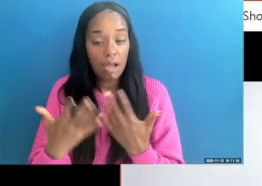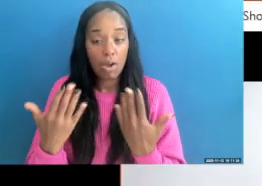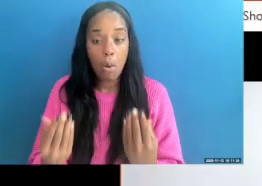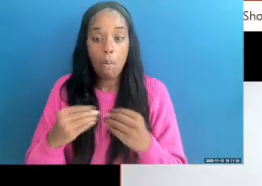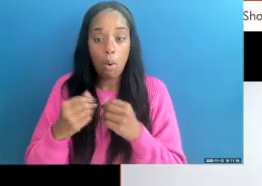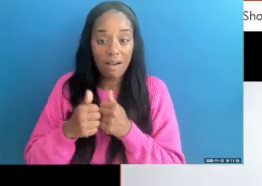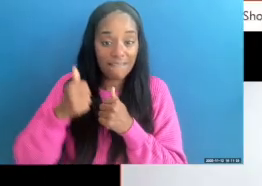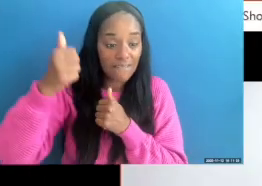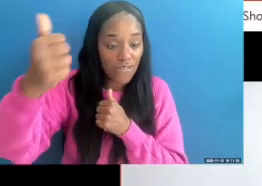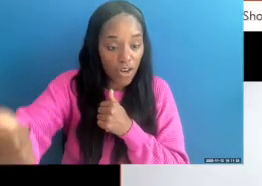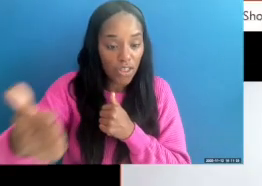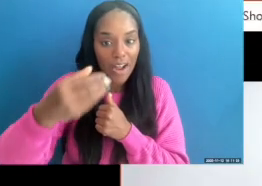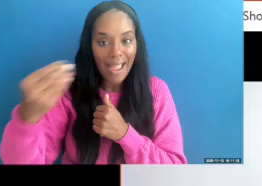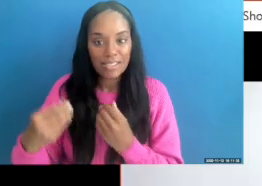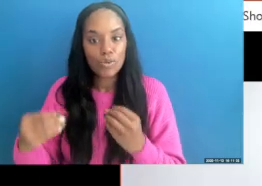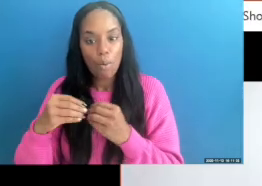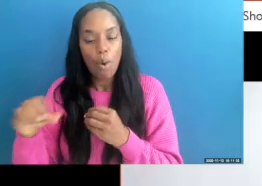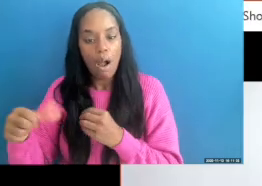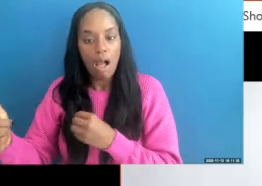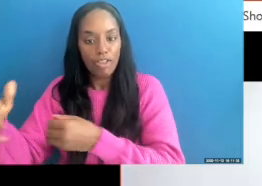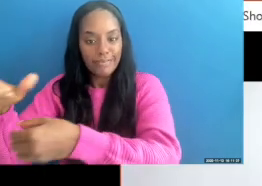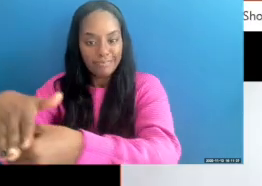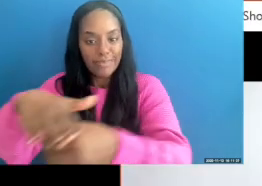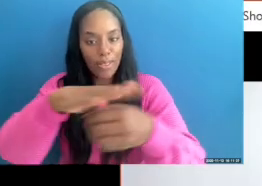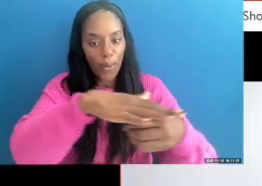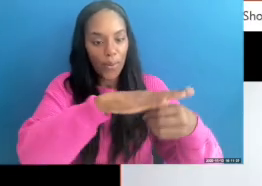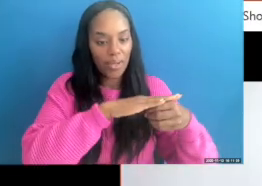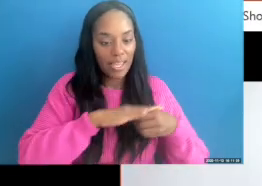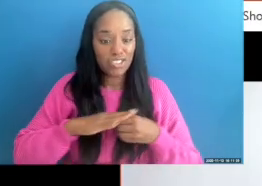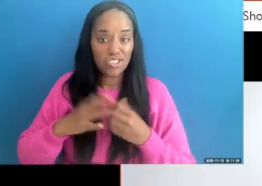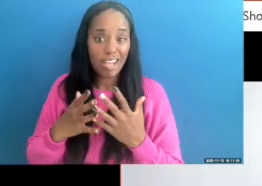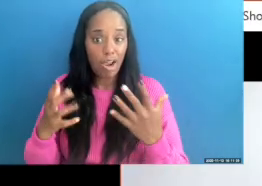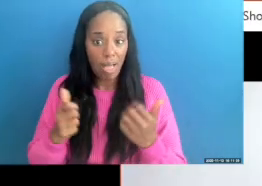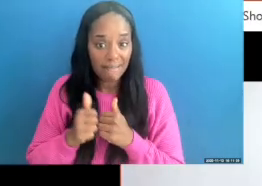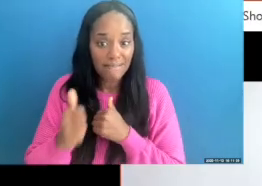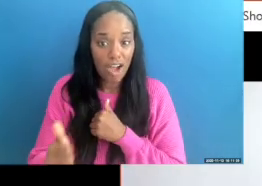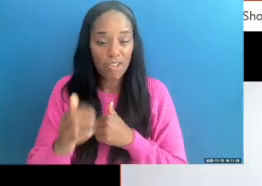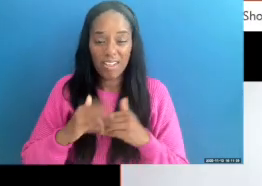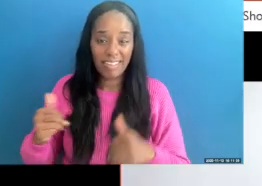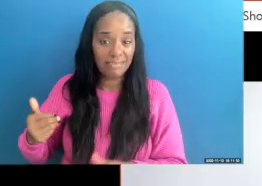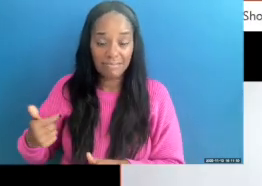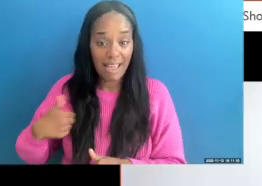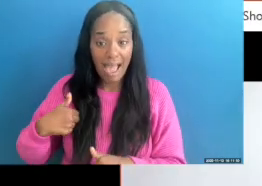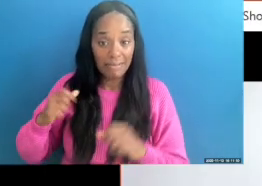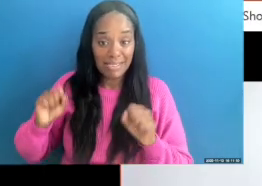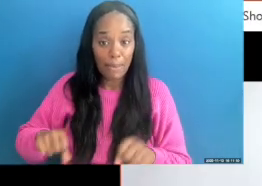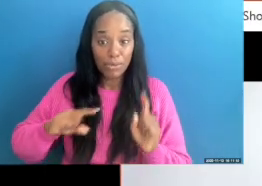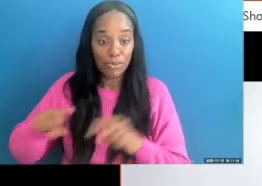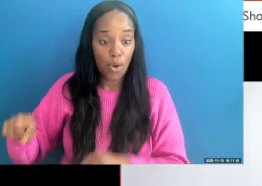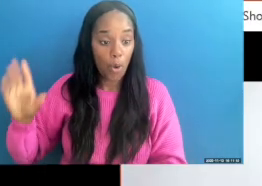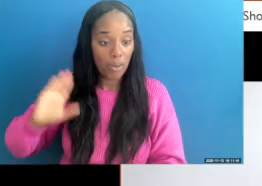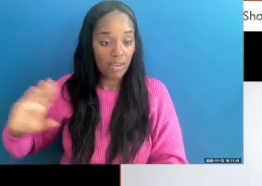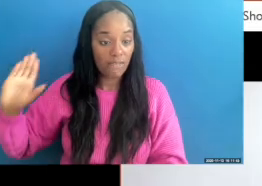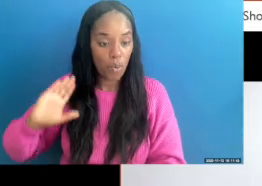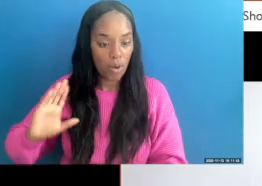lot further and a lot more other locations that are quite farther than I was able to